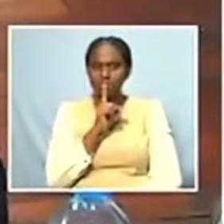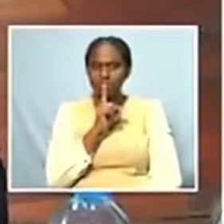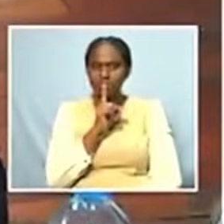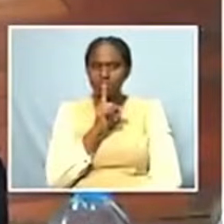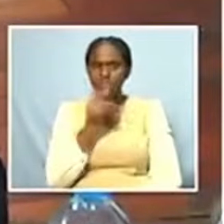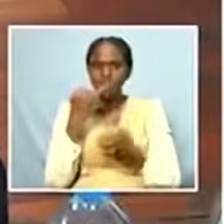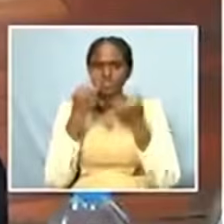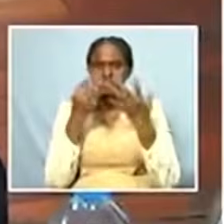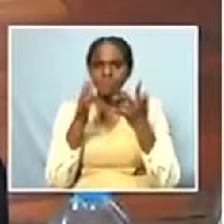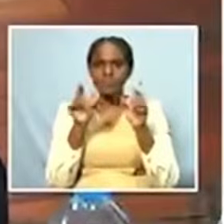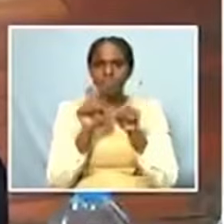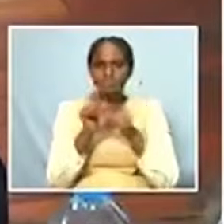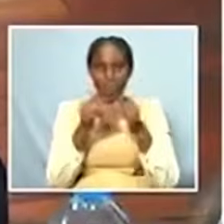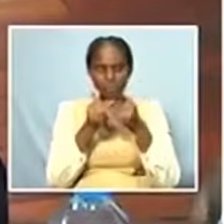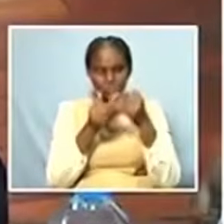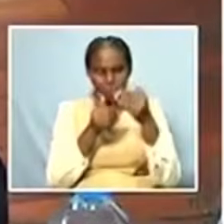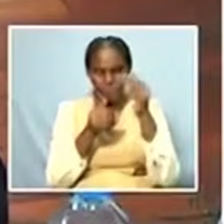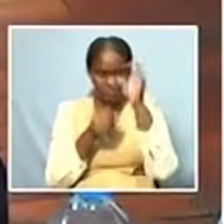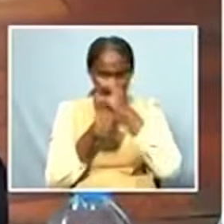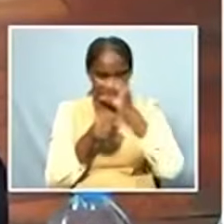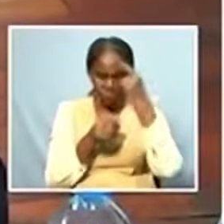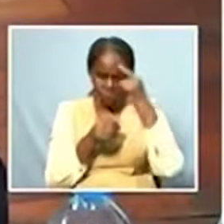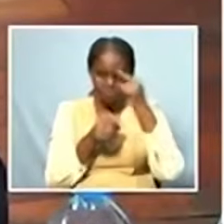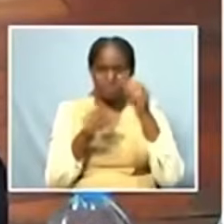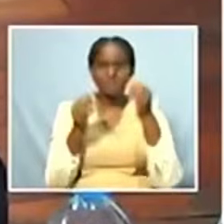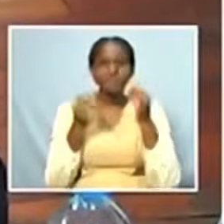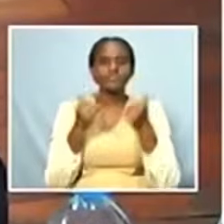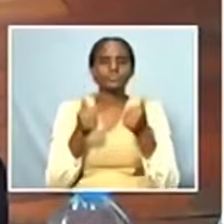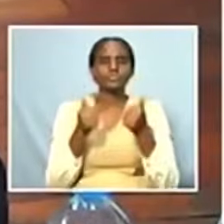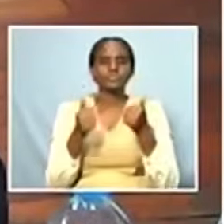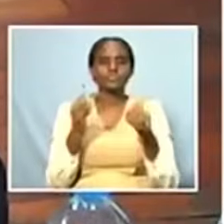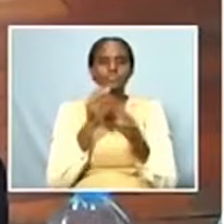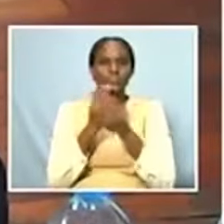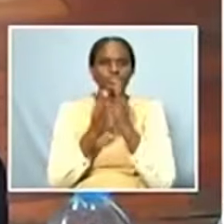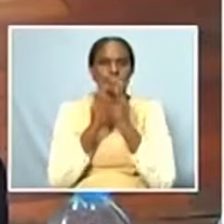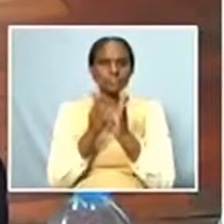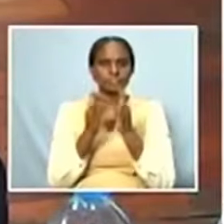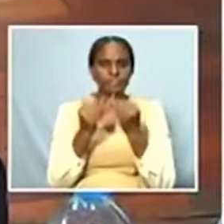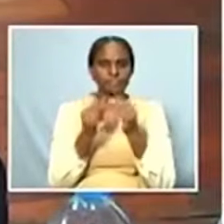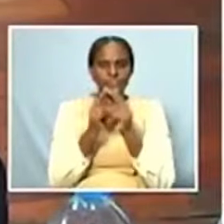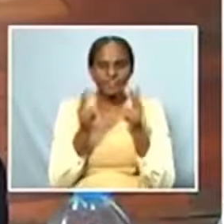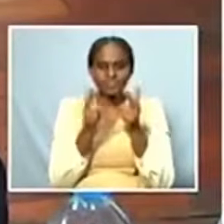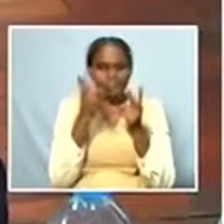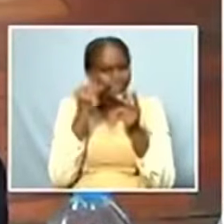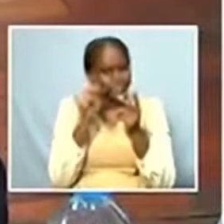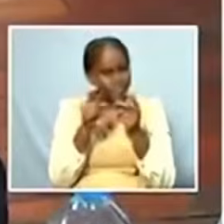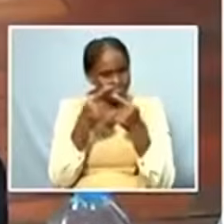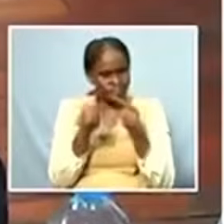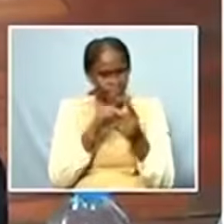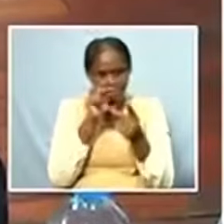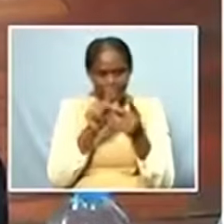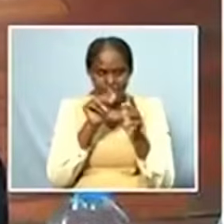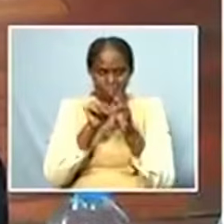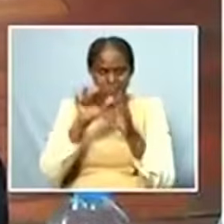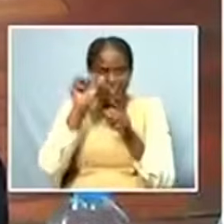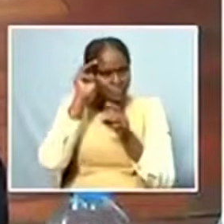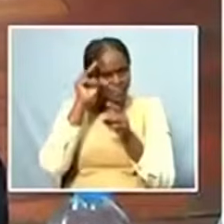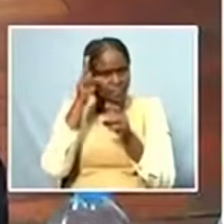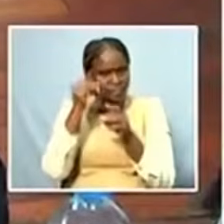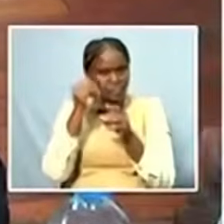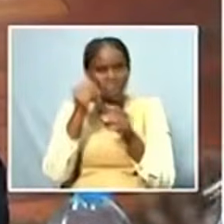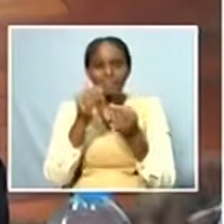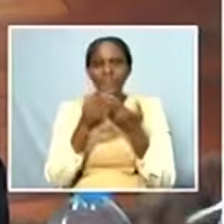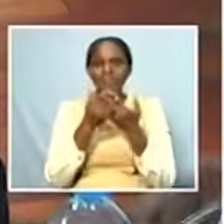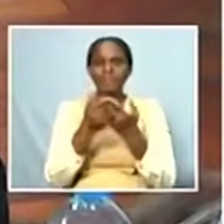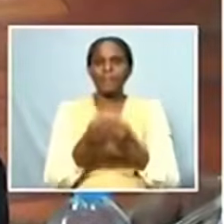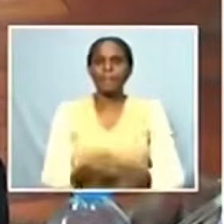being told, going forward, we'll start looking for credible contractors. So why is it happening like this in your ministry? I